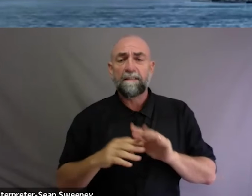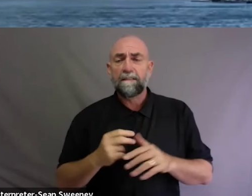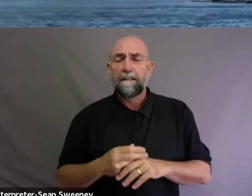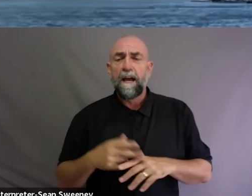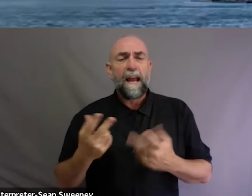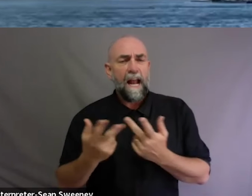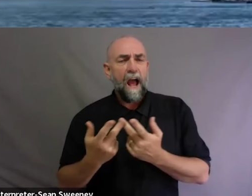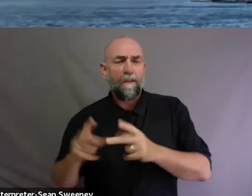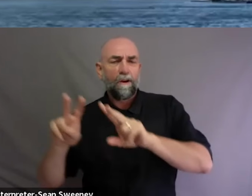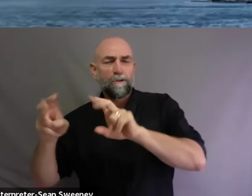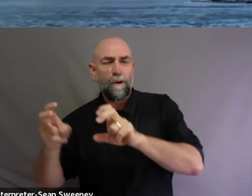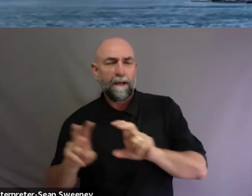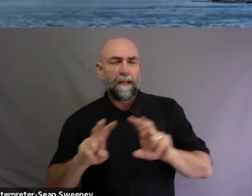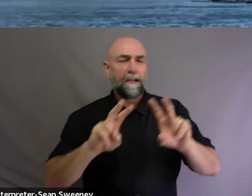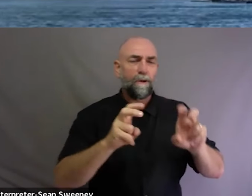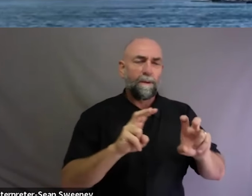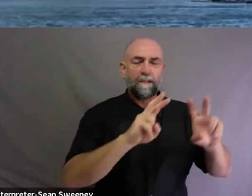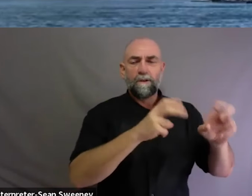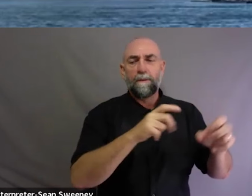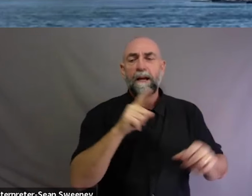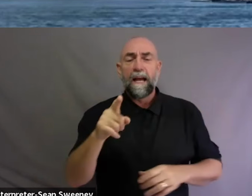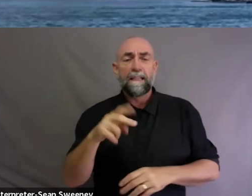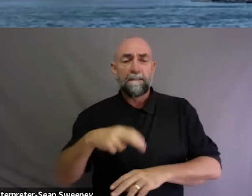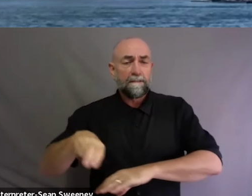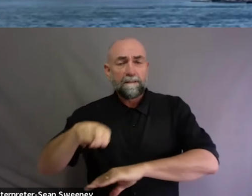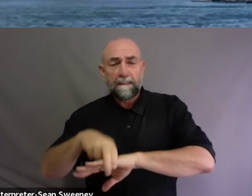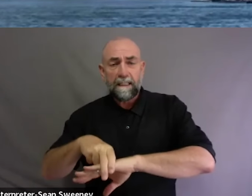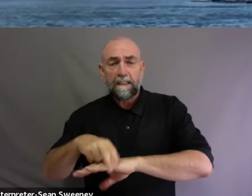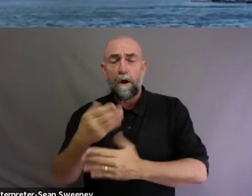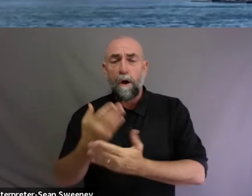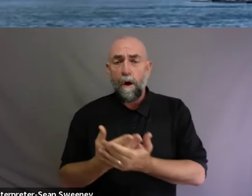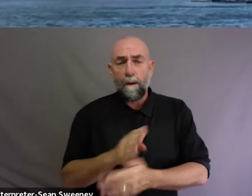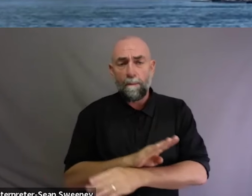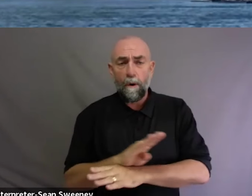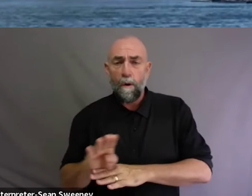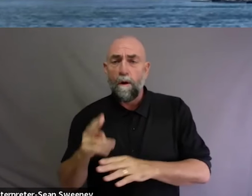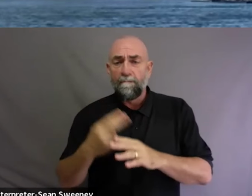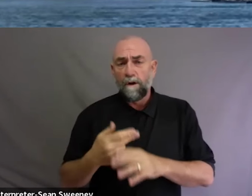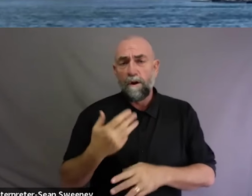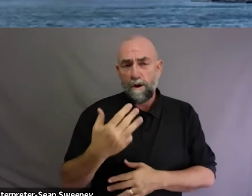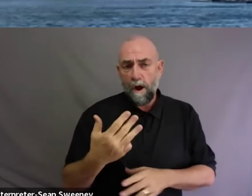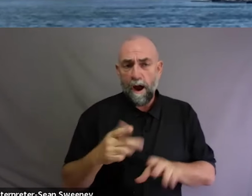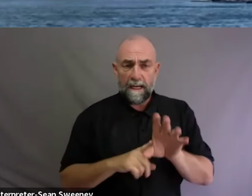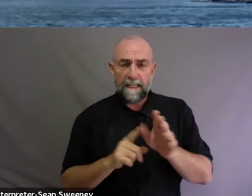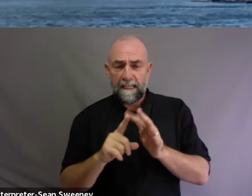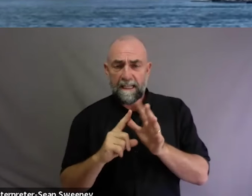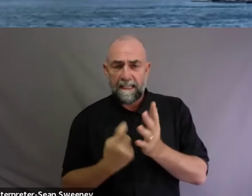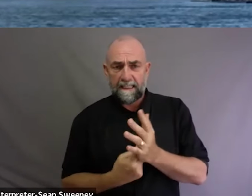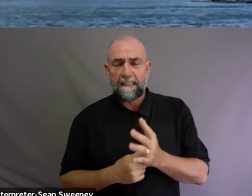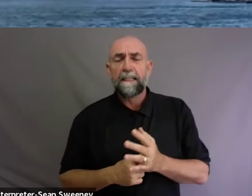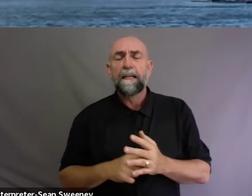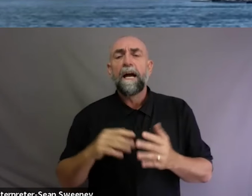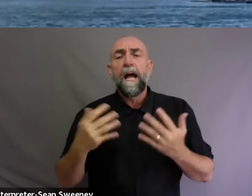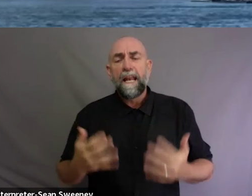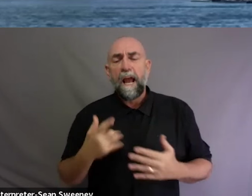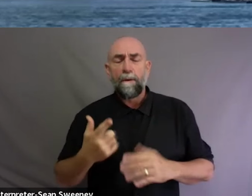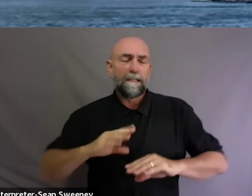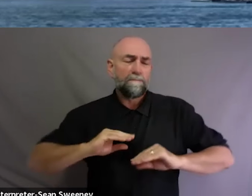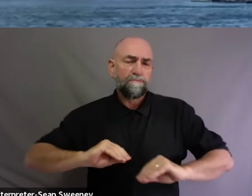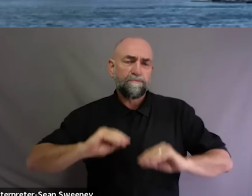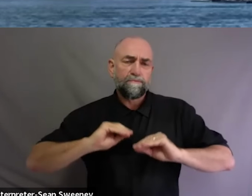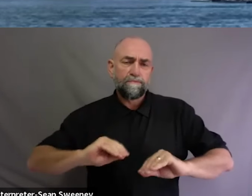academic board for 9 years, and chaired innumerable committees. He now spends time mentoring less experienced academics. As he